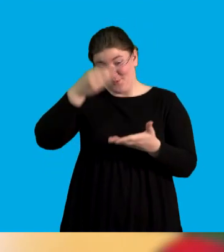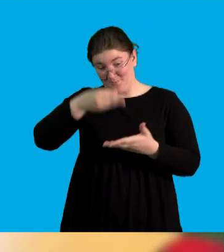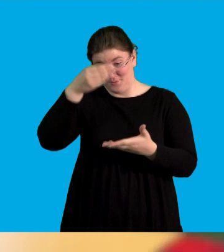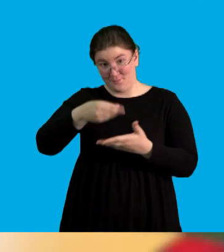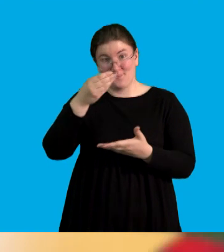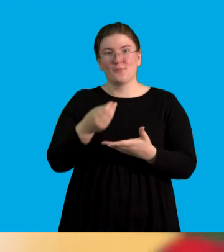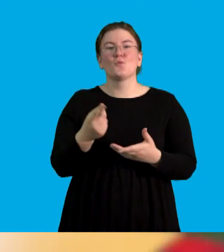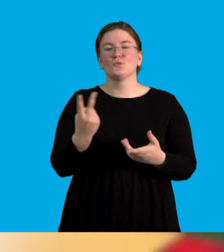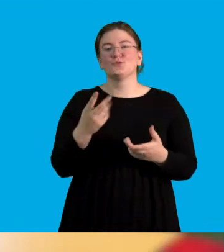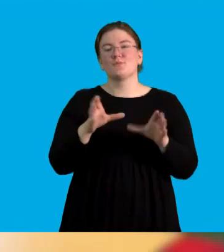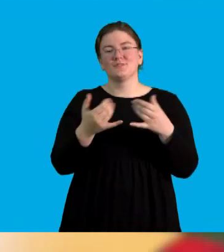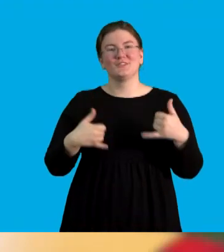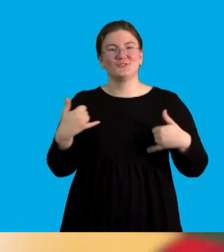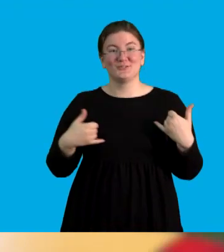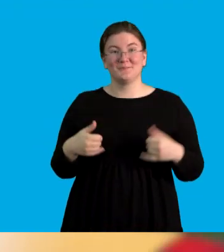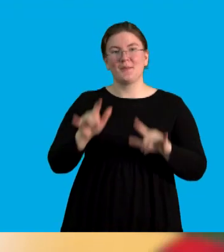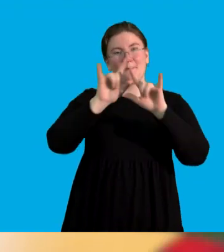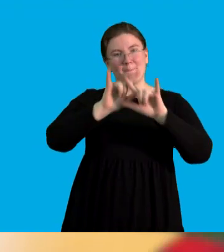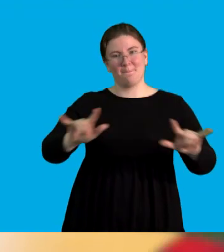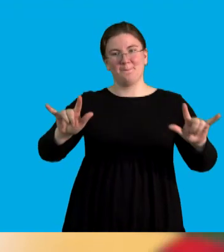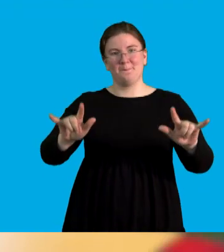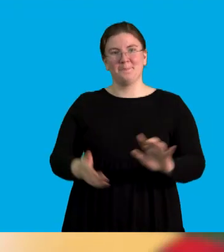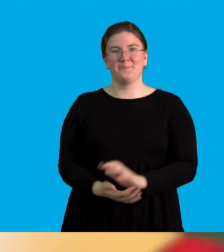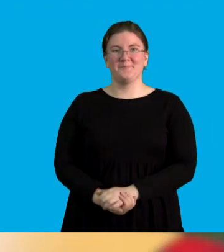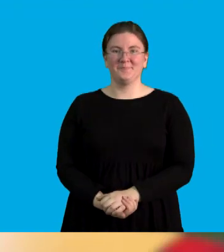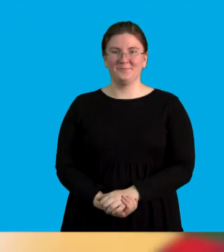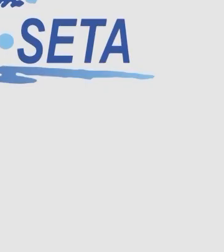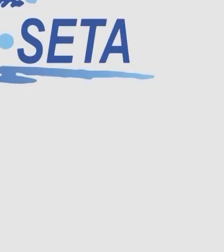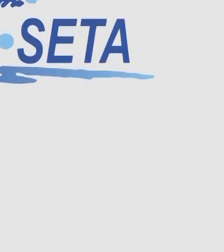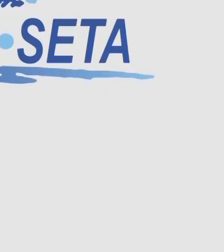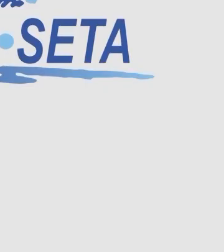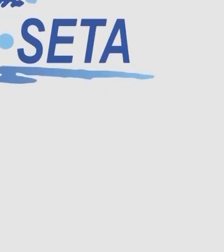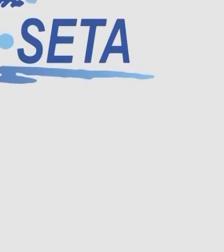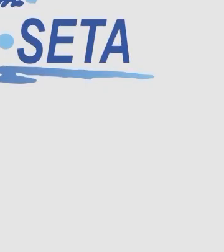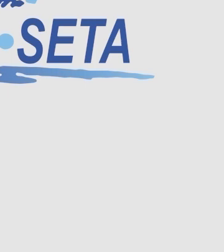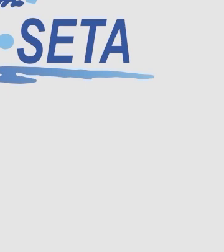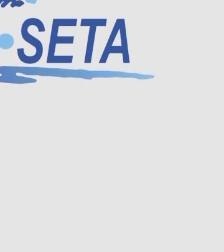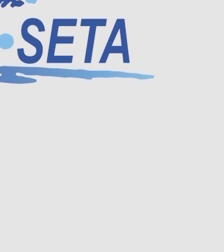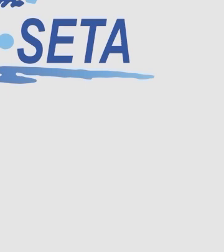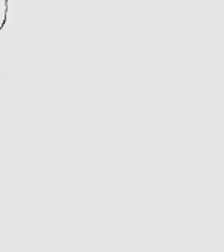enjoyed the lesson on adaptations. Goodbye.